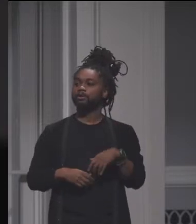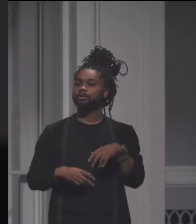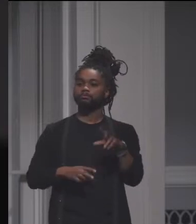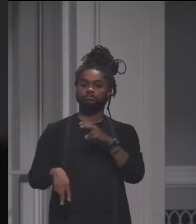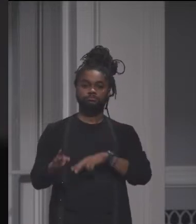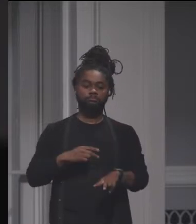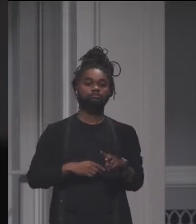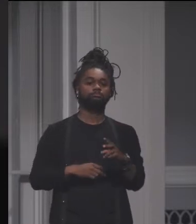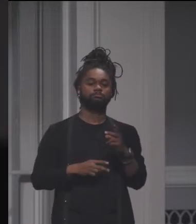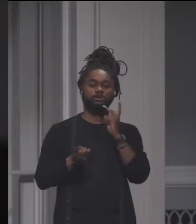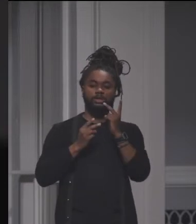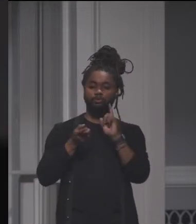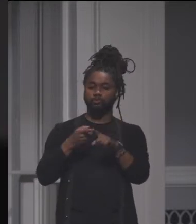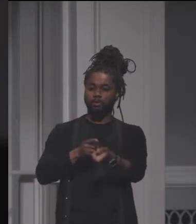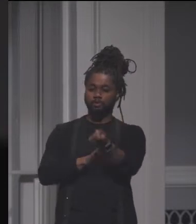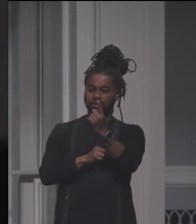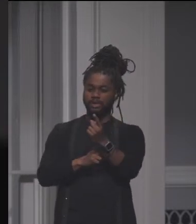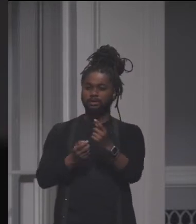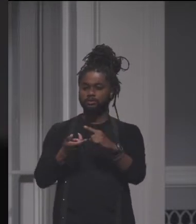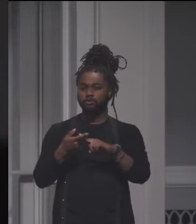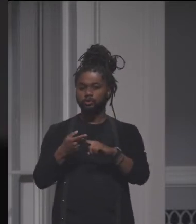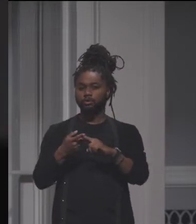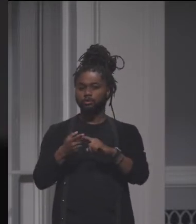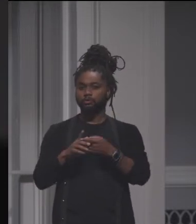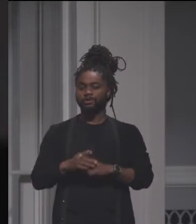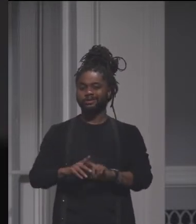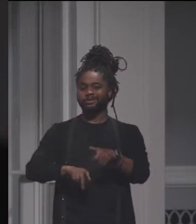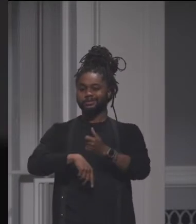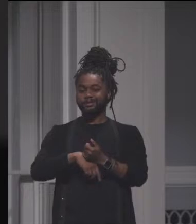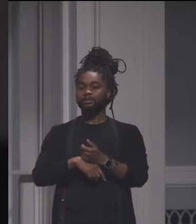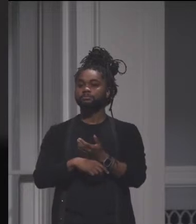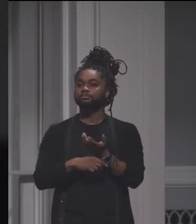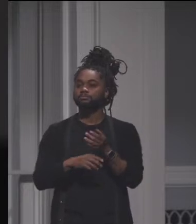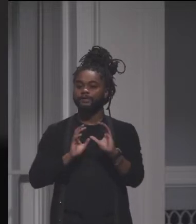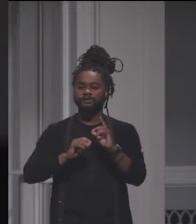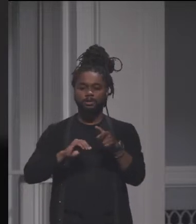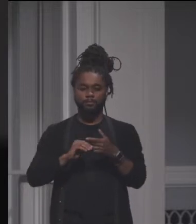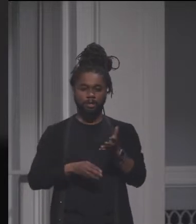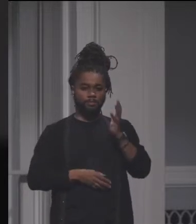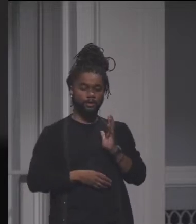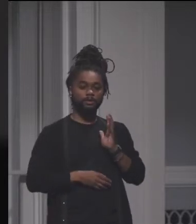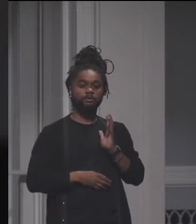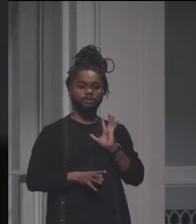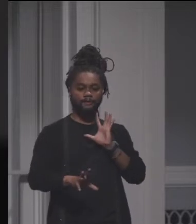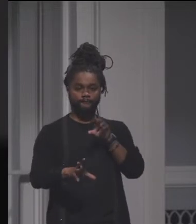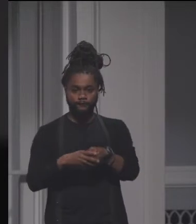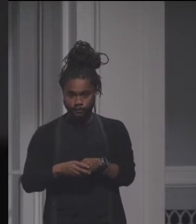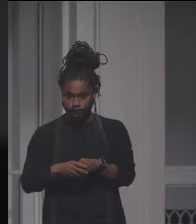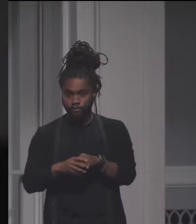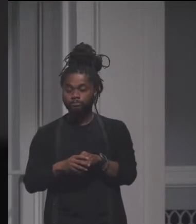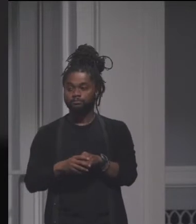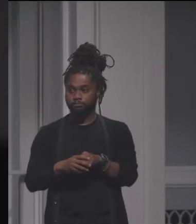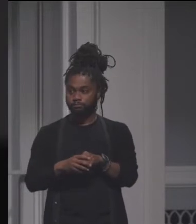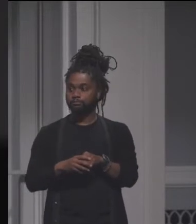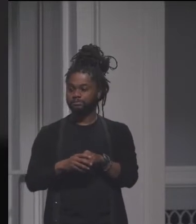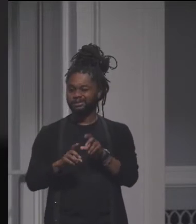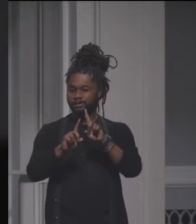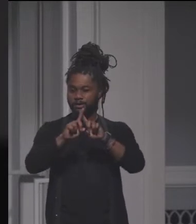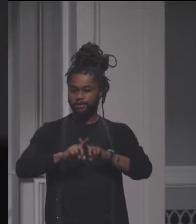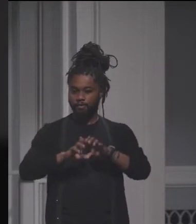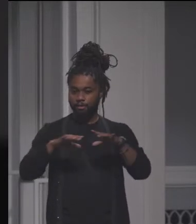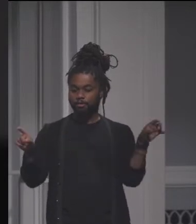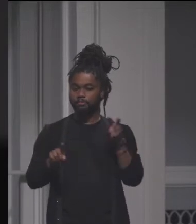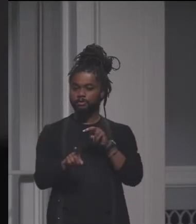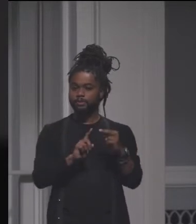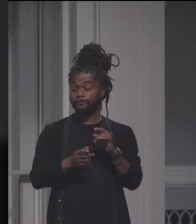and shape ongoing conversations about the past by bringing to it inclusive perspectives. Griffith's work